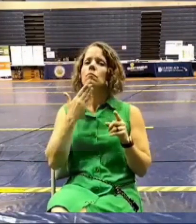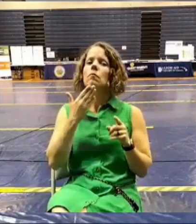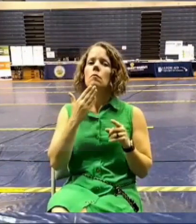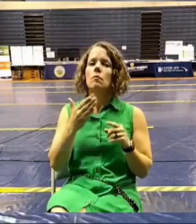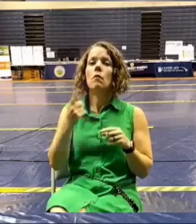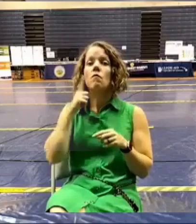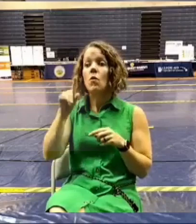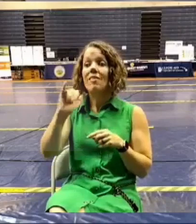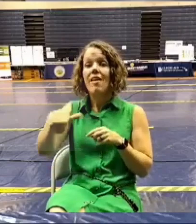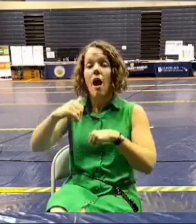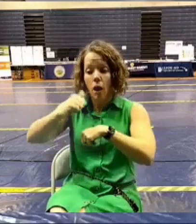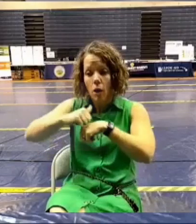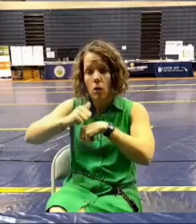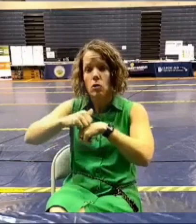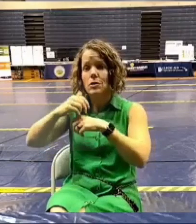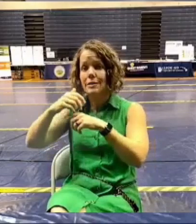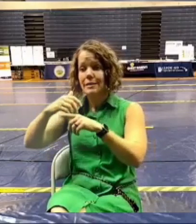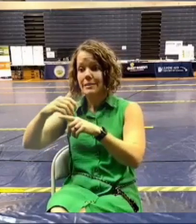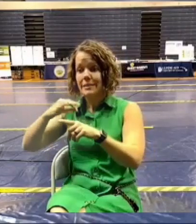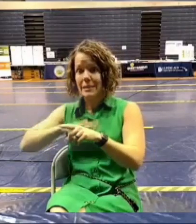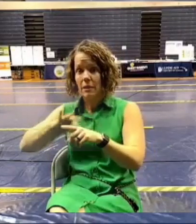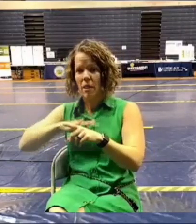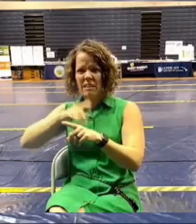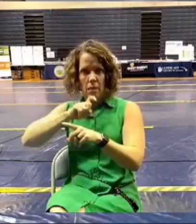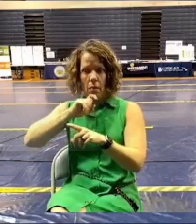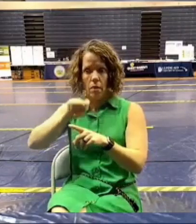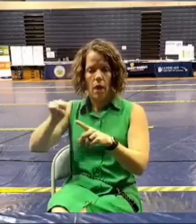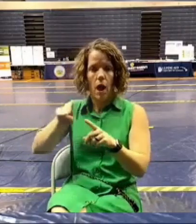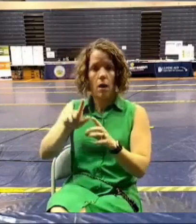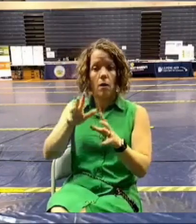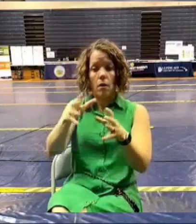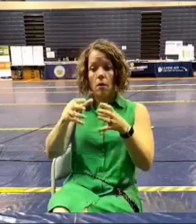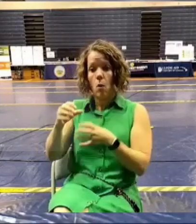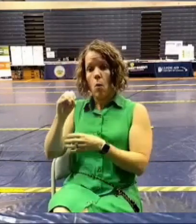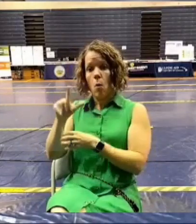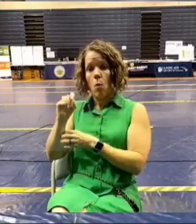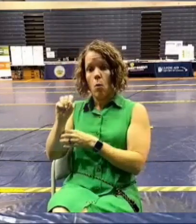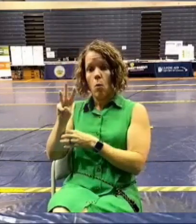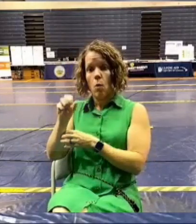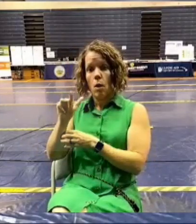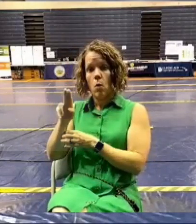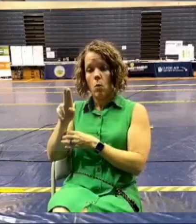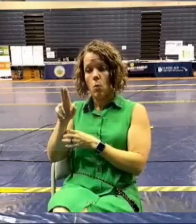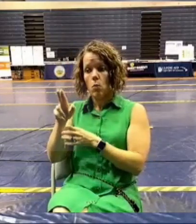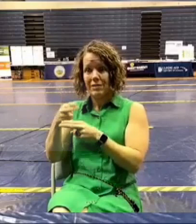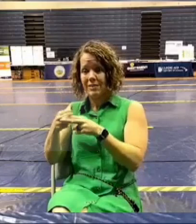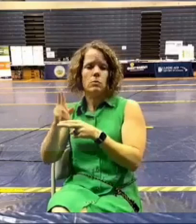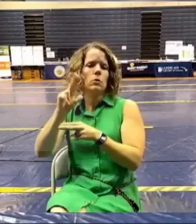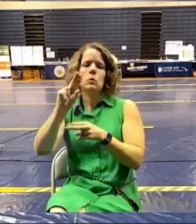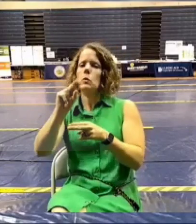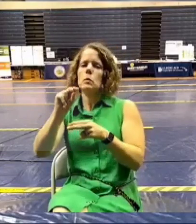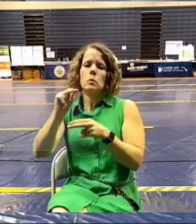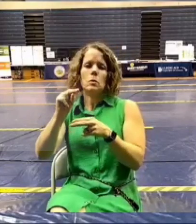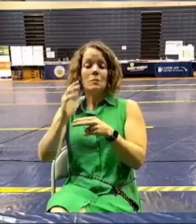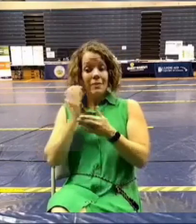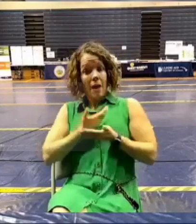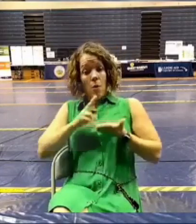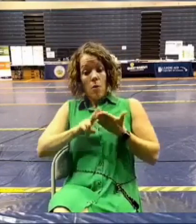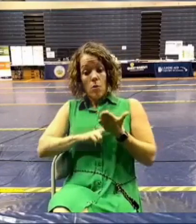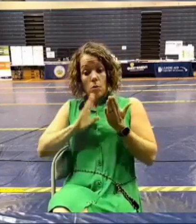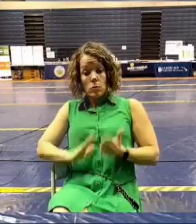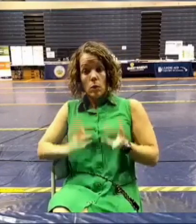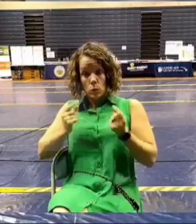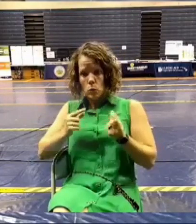steel, recycled concrete, none of that is going to the temporary debris storage site. That's going straight to, our contractor